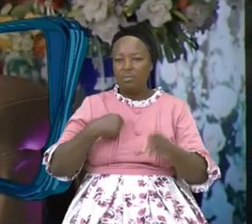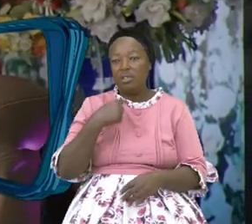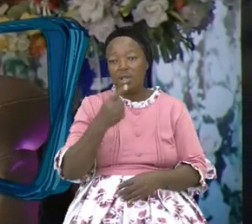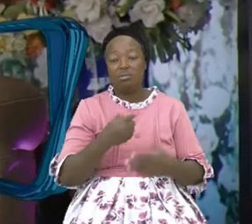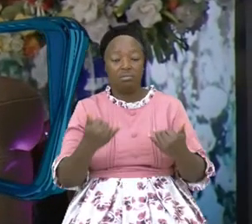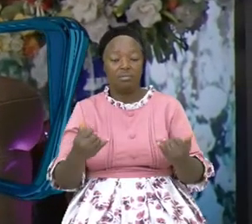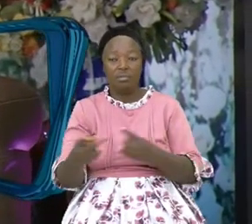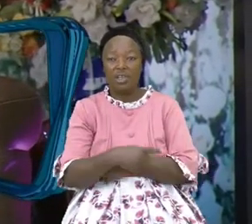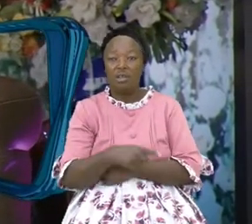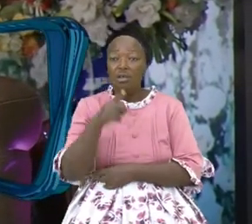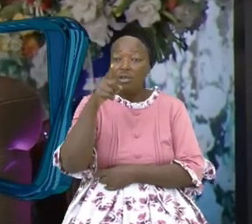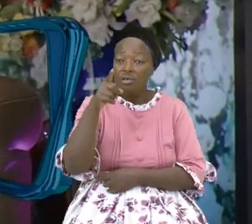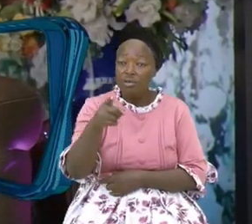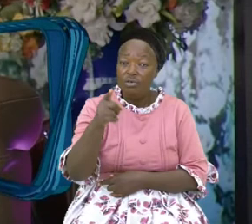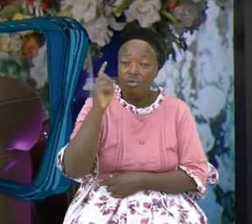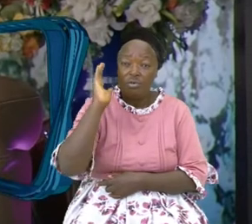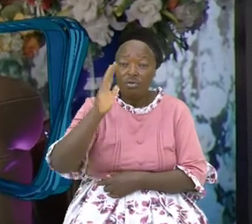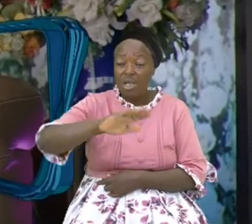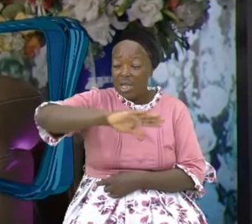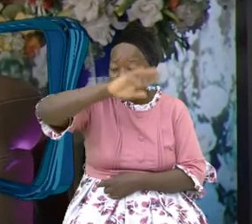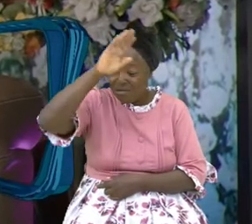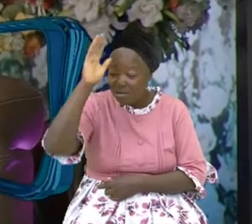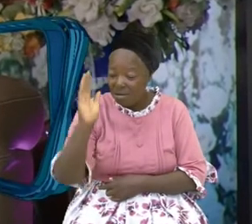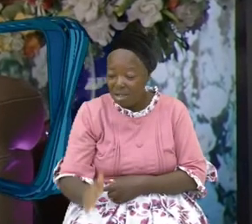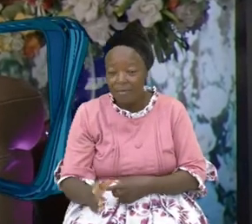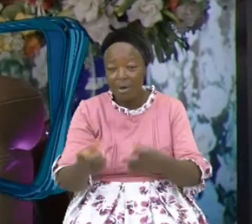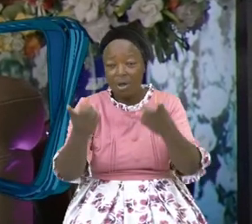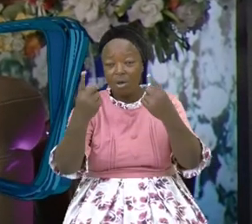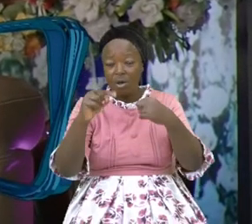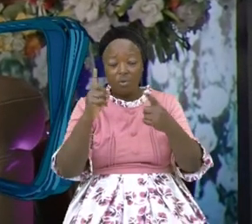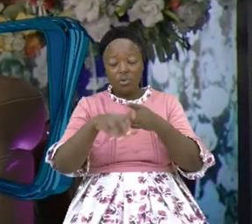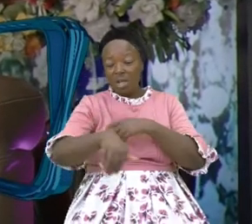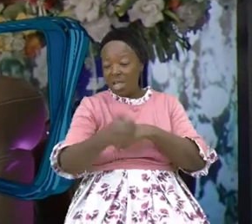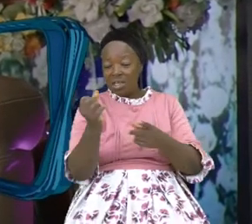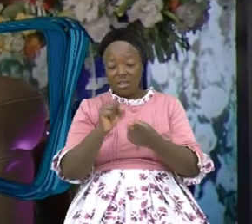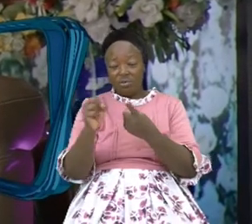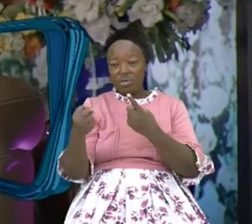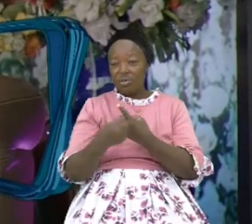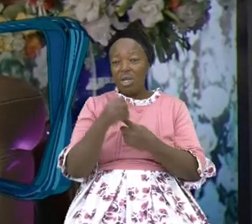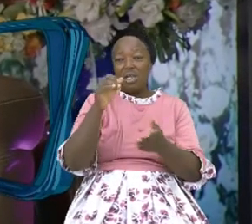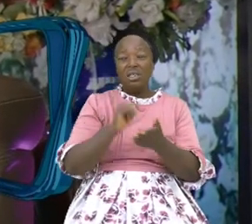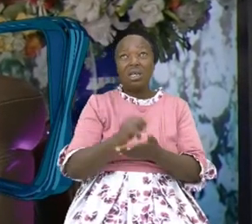today, you will never come to any situation that, you know,